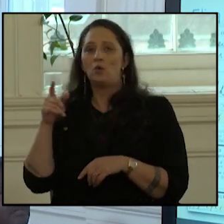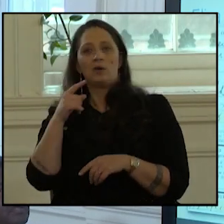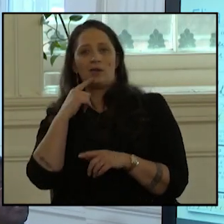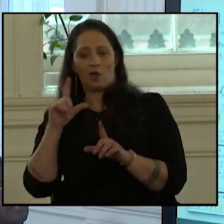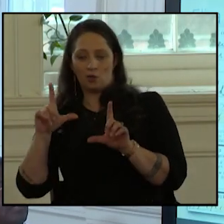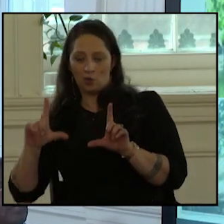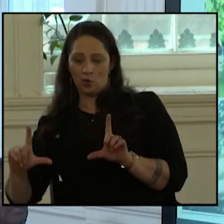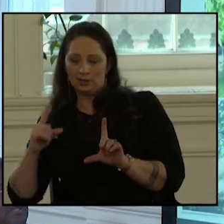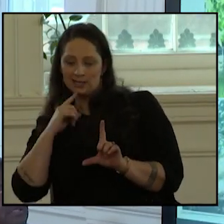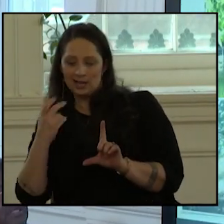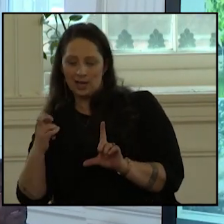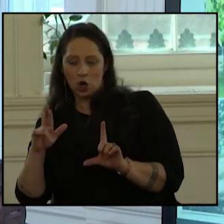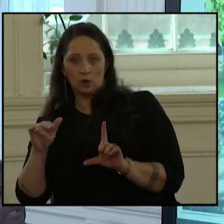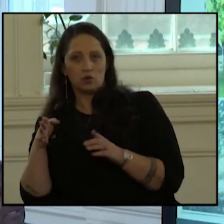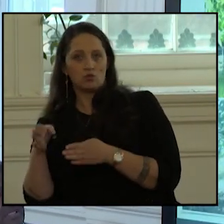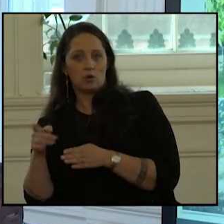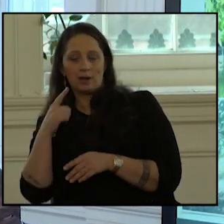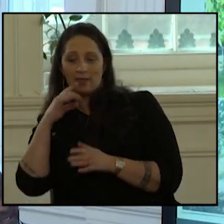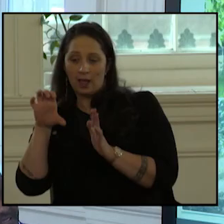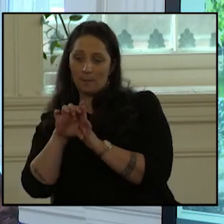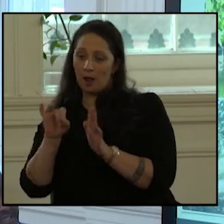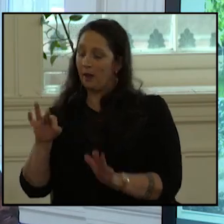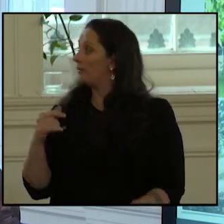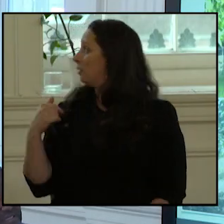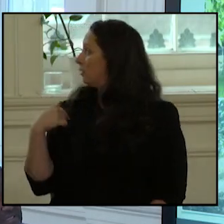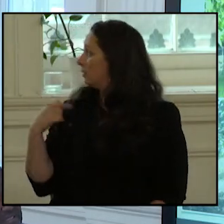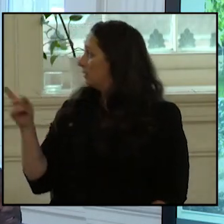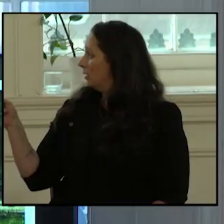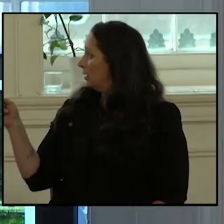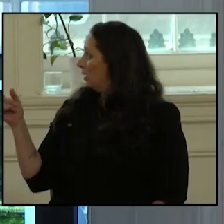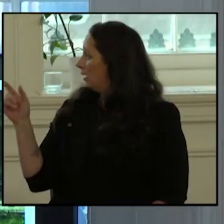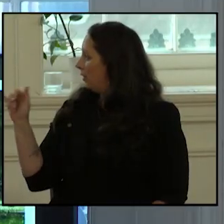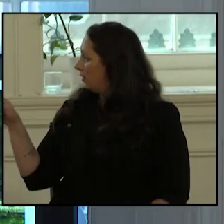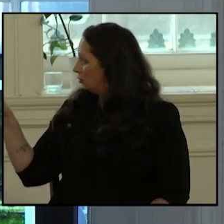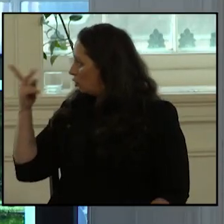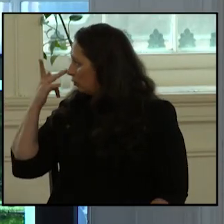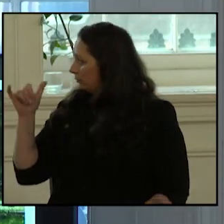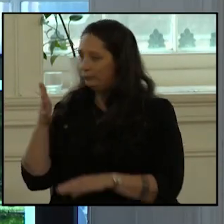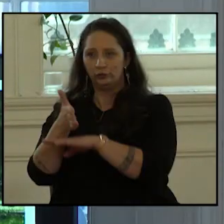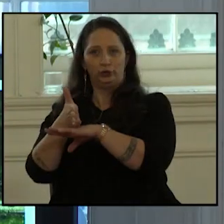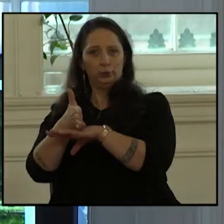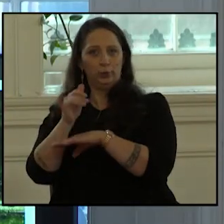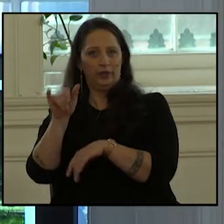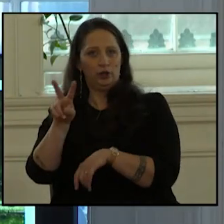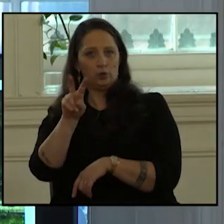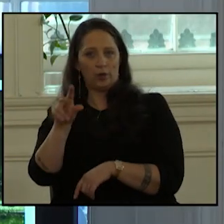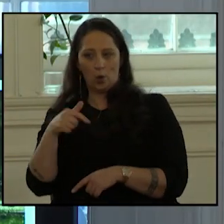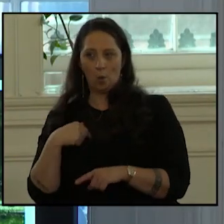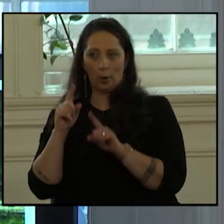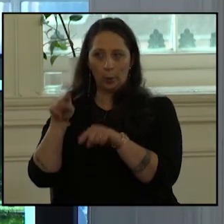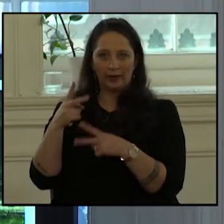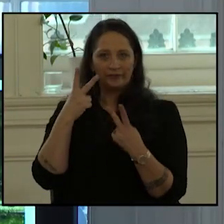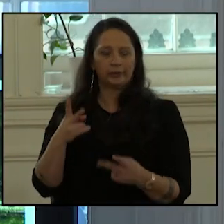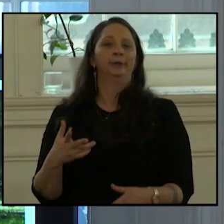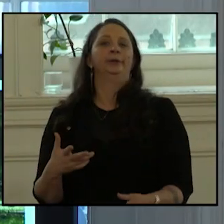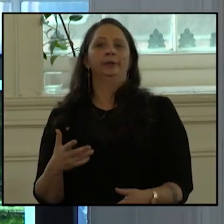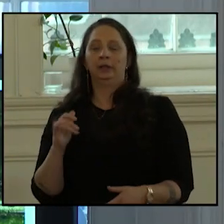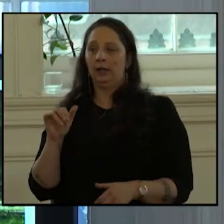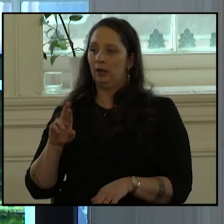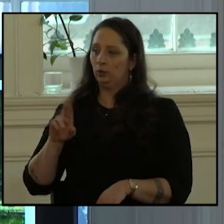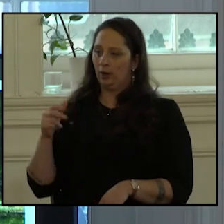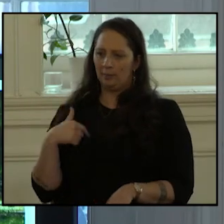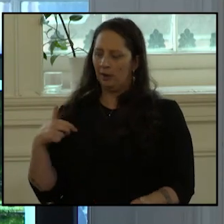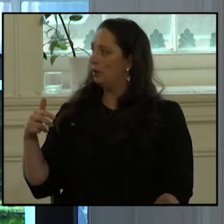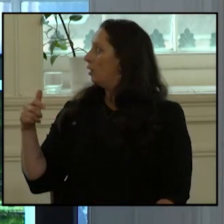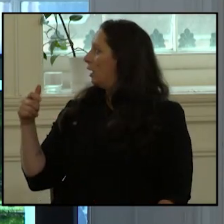says she was at Hickory Grove, and that's a picture of me. In the lower left, that's what those woods looked like back in 2003. In the upper right, that's me